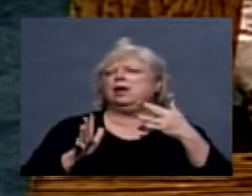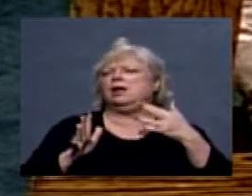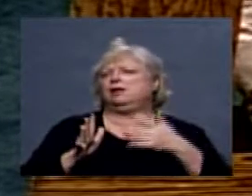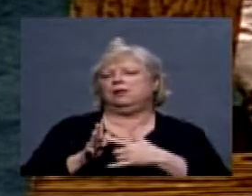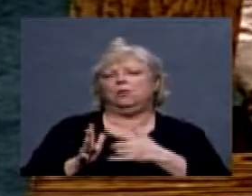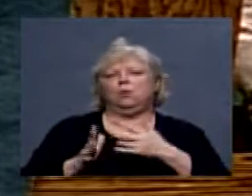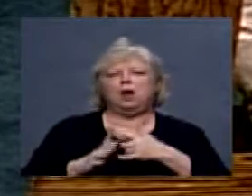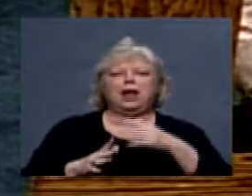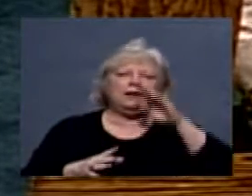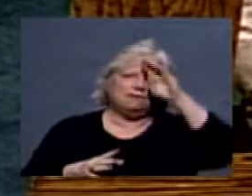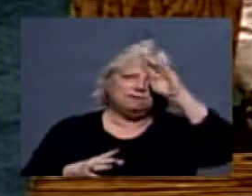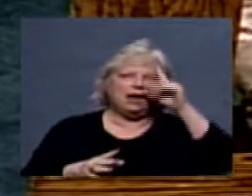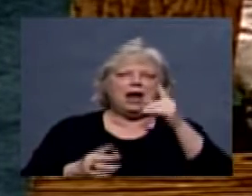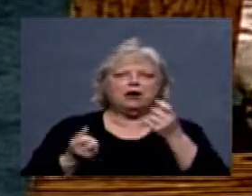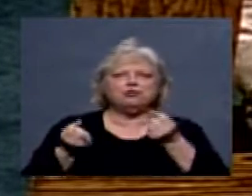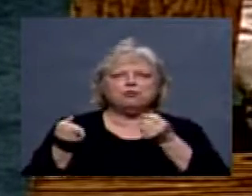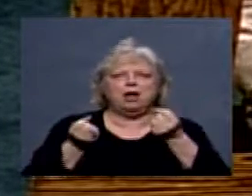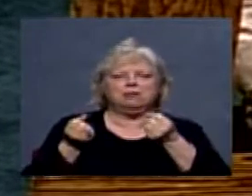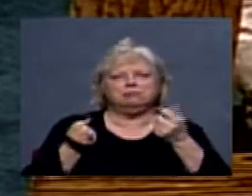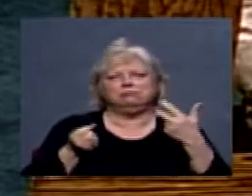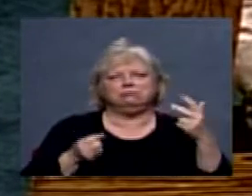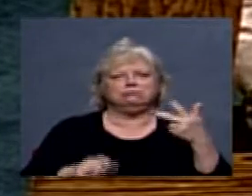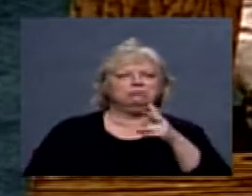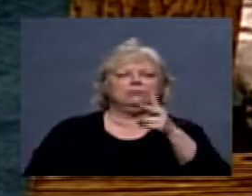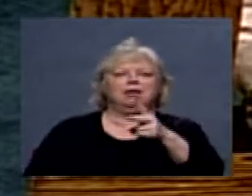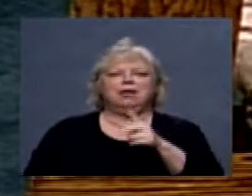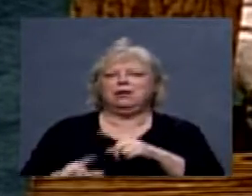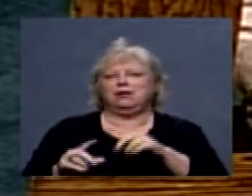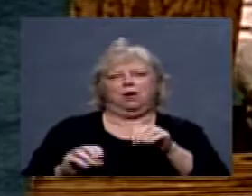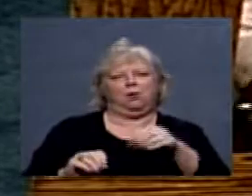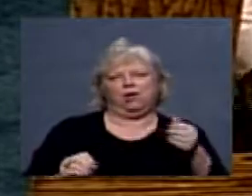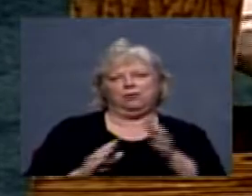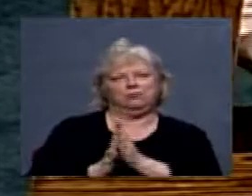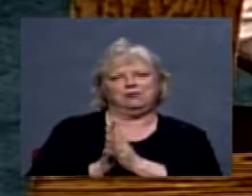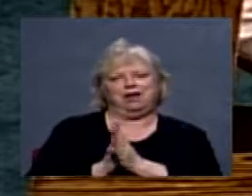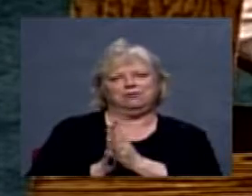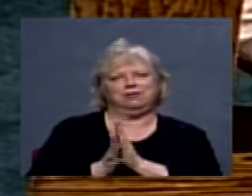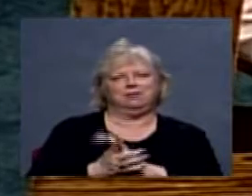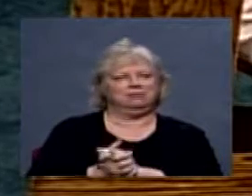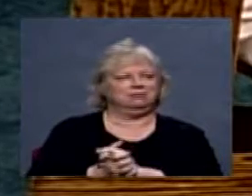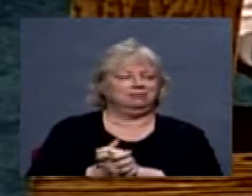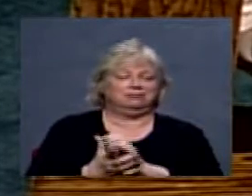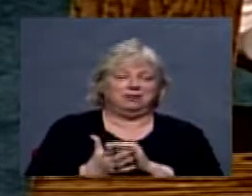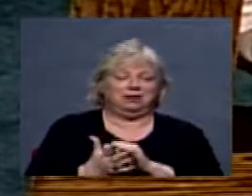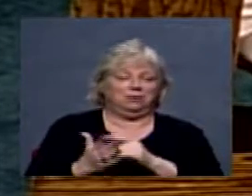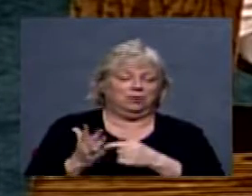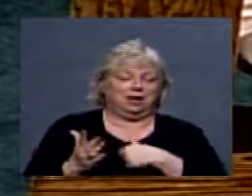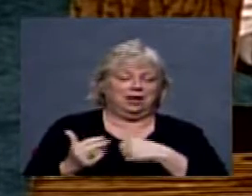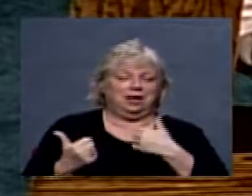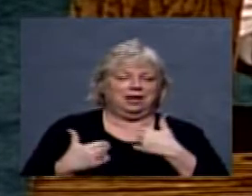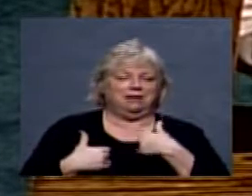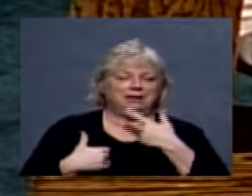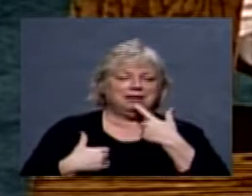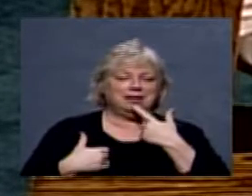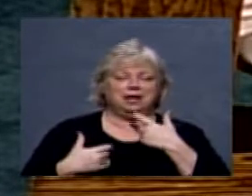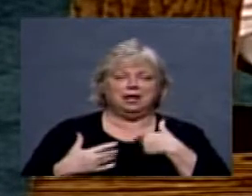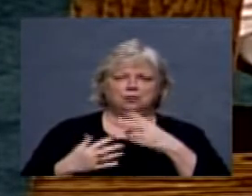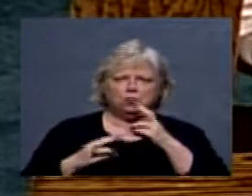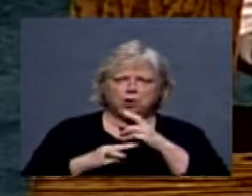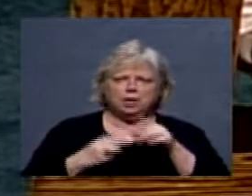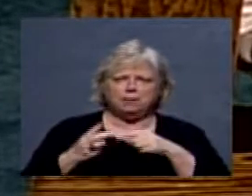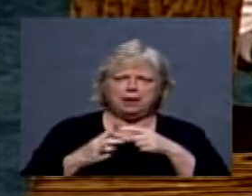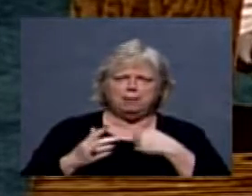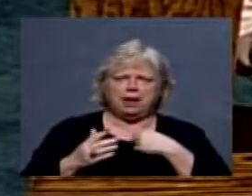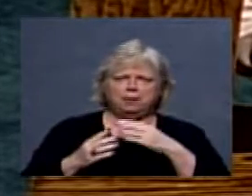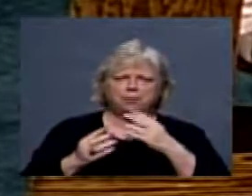by, and no other traffic up in the compound. And that's basically what I have to say. I am worried about my property values, but that's